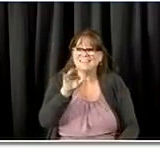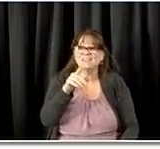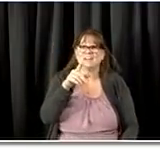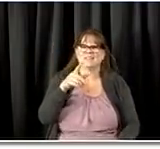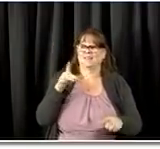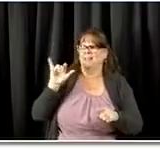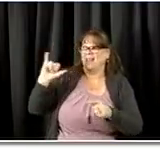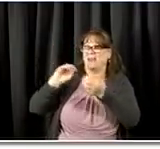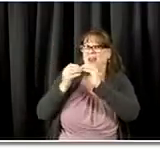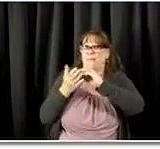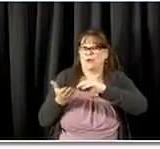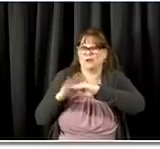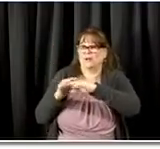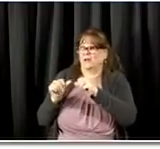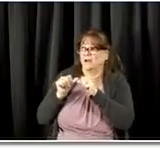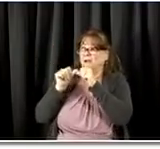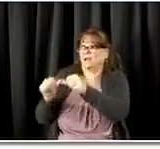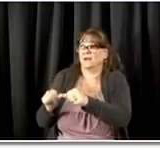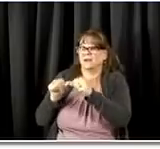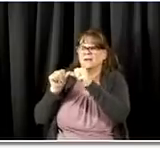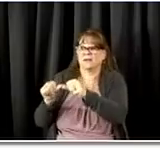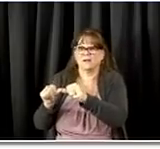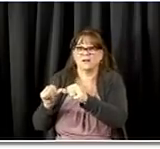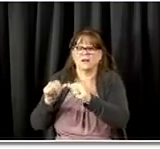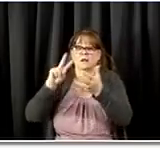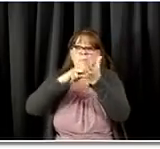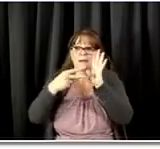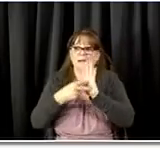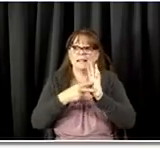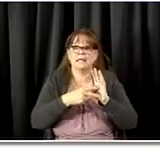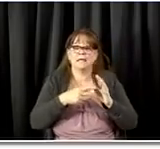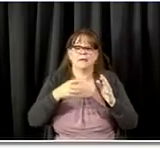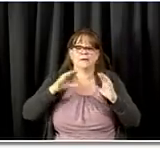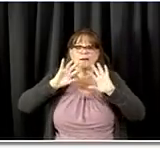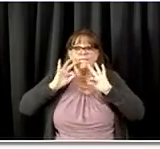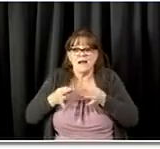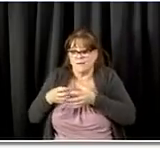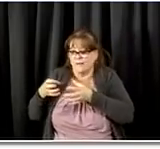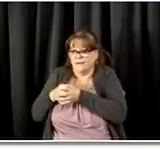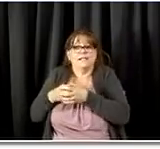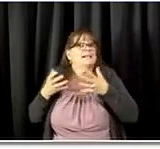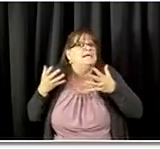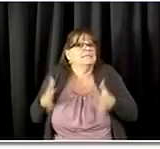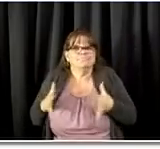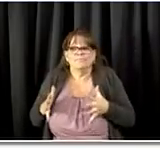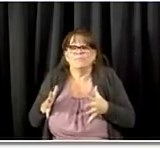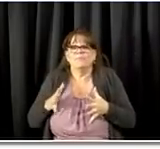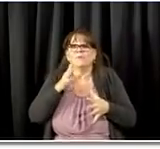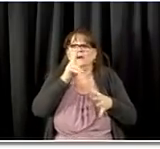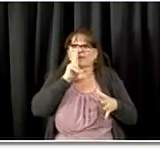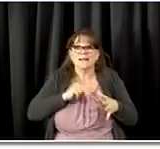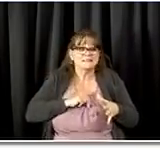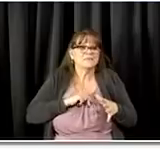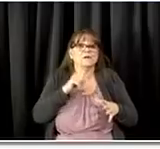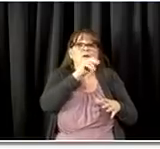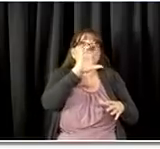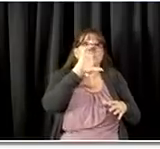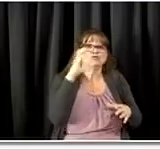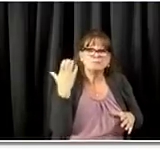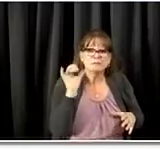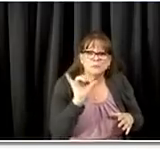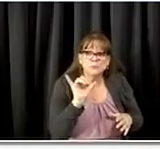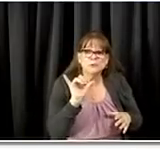decrease associated with gatherings, less social distancing occurring around the holidays, that's when we have the potential to really significantly exceed our